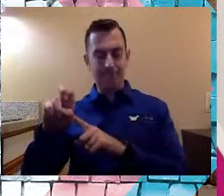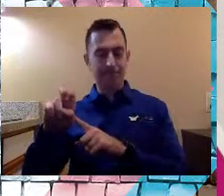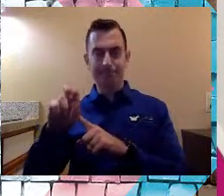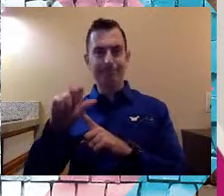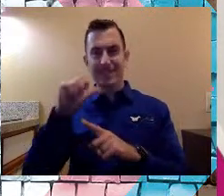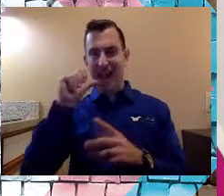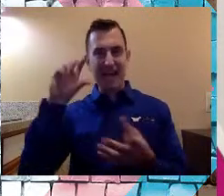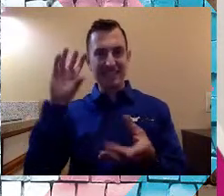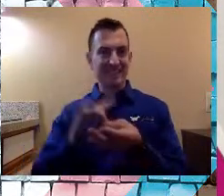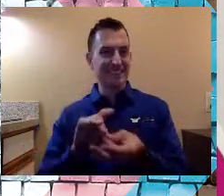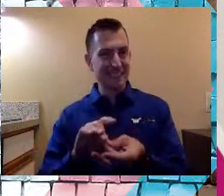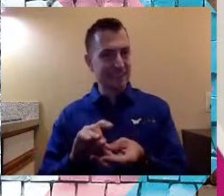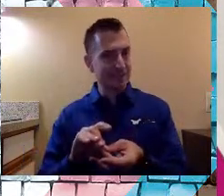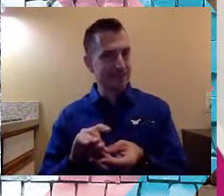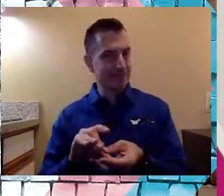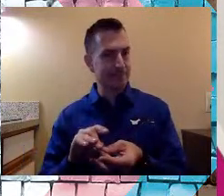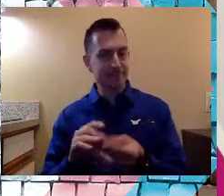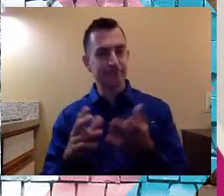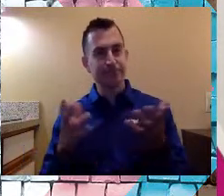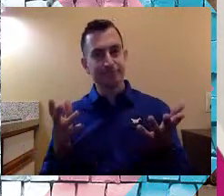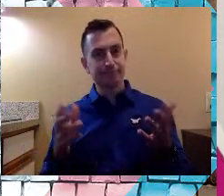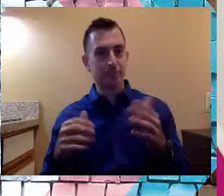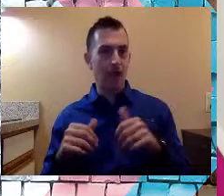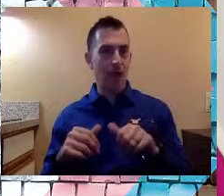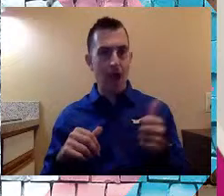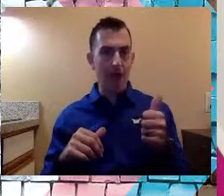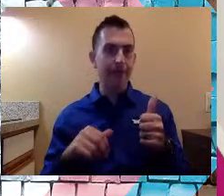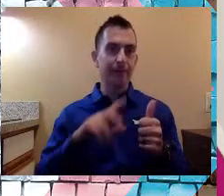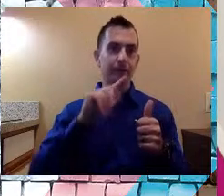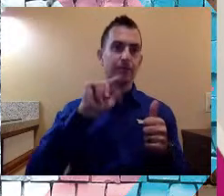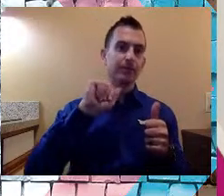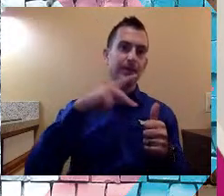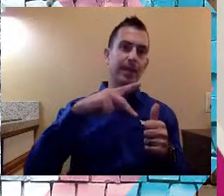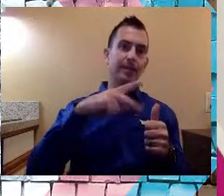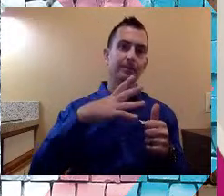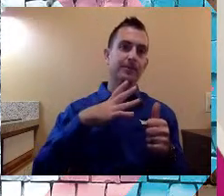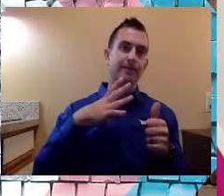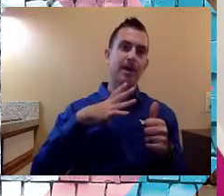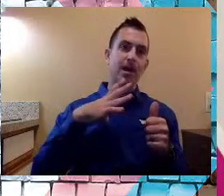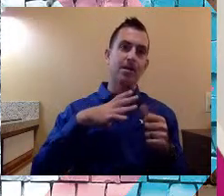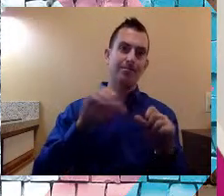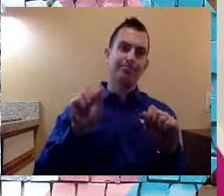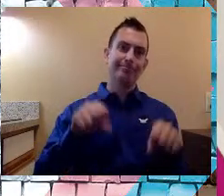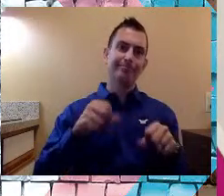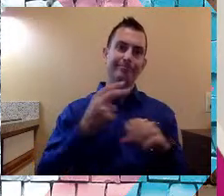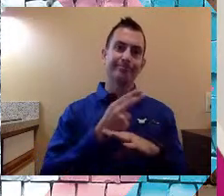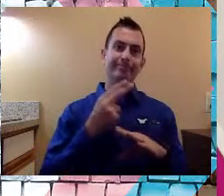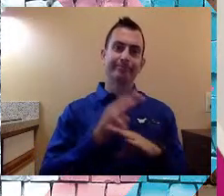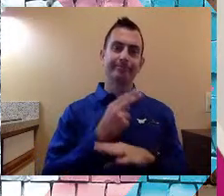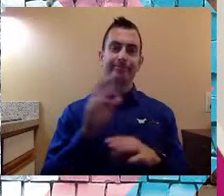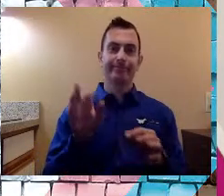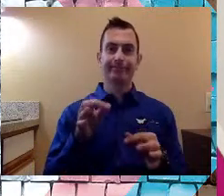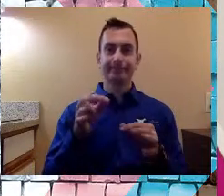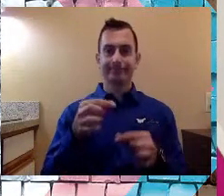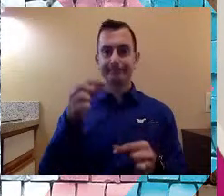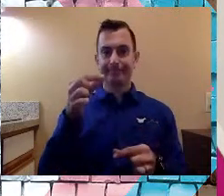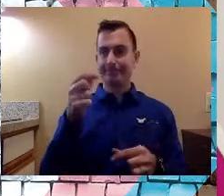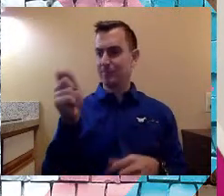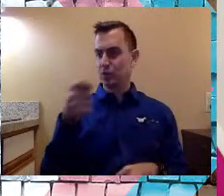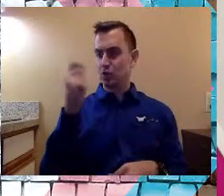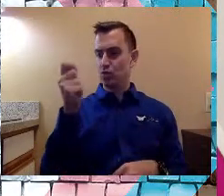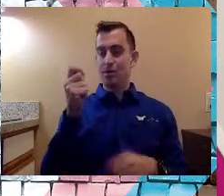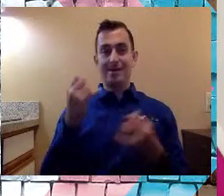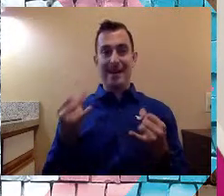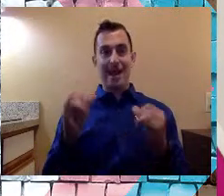So any of those other kinds of tape is fine. And voila, I now have a